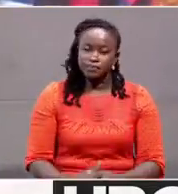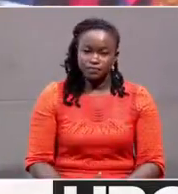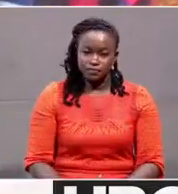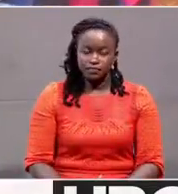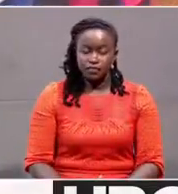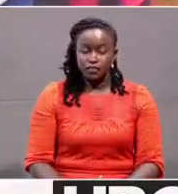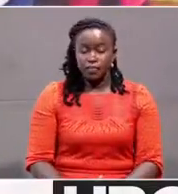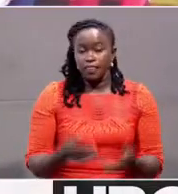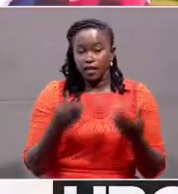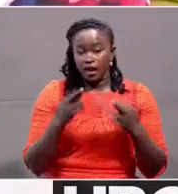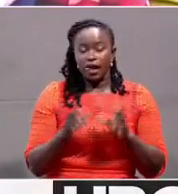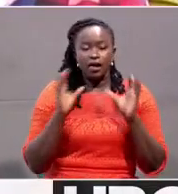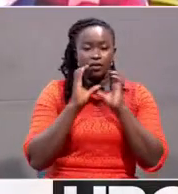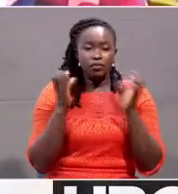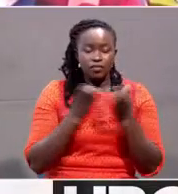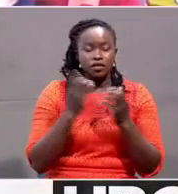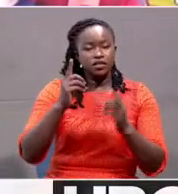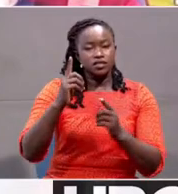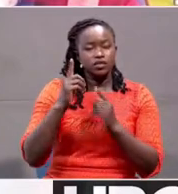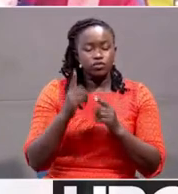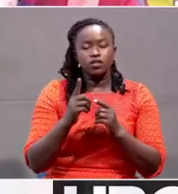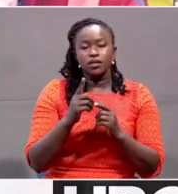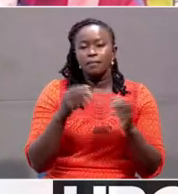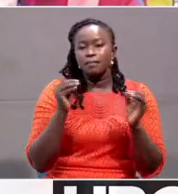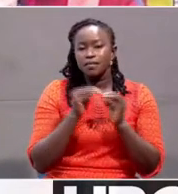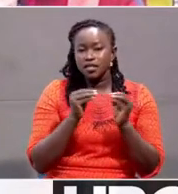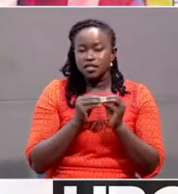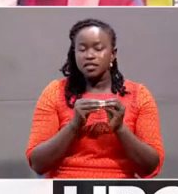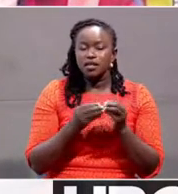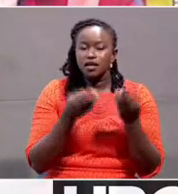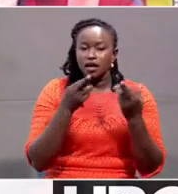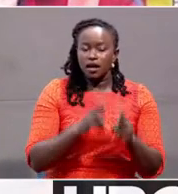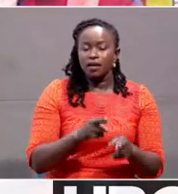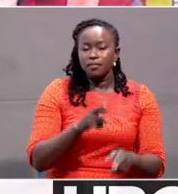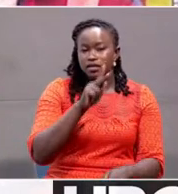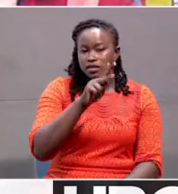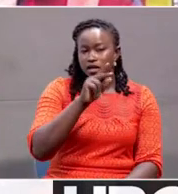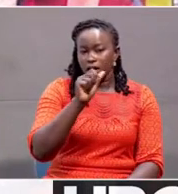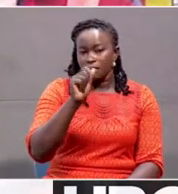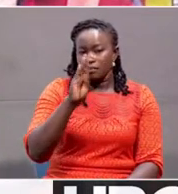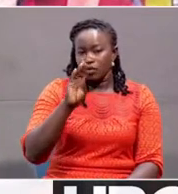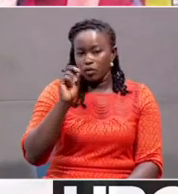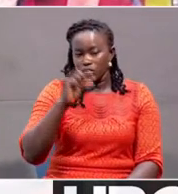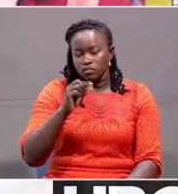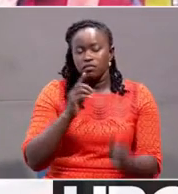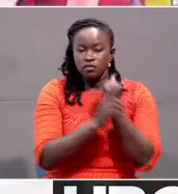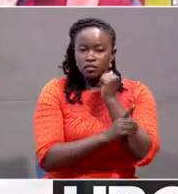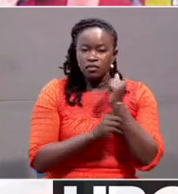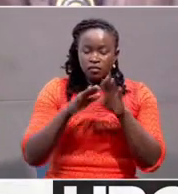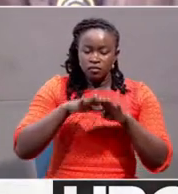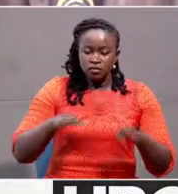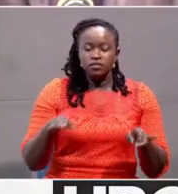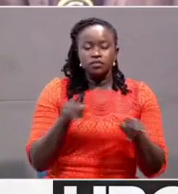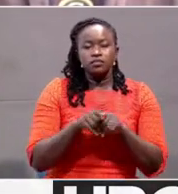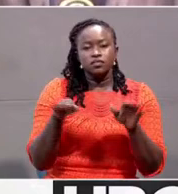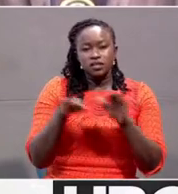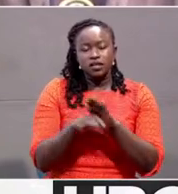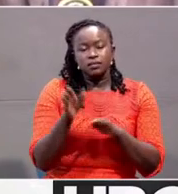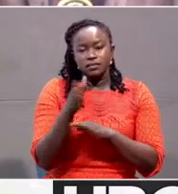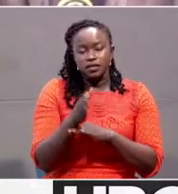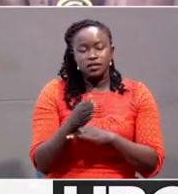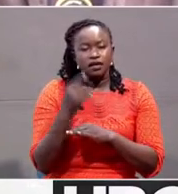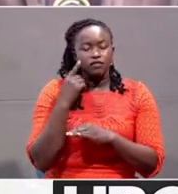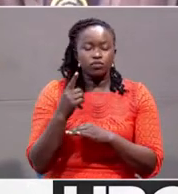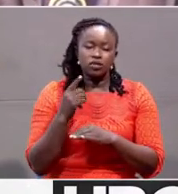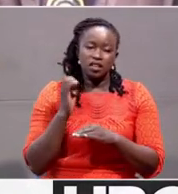This was during a community security baraza held at Kabong District grounds and also addressed by the State Minister for Ethics,